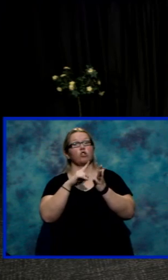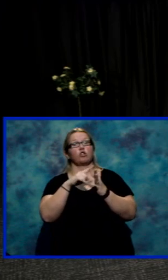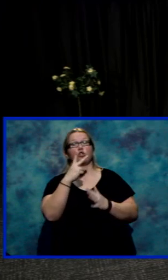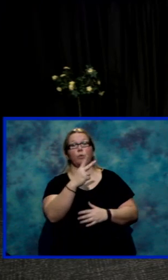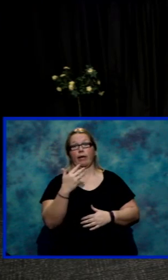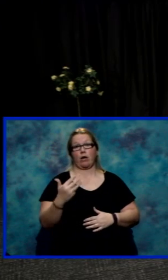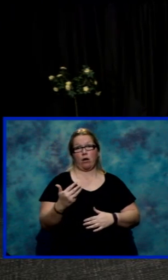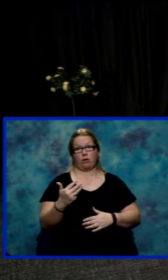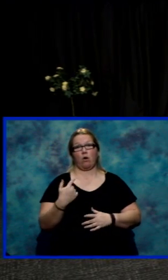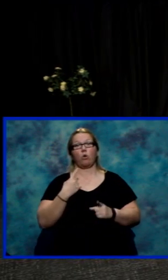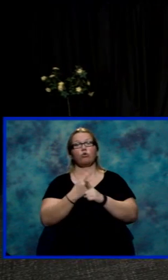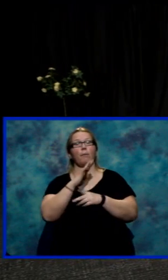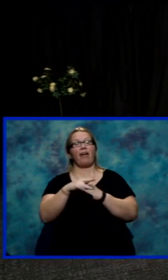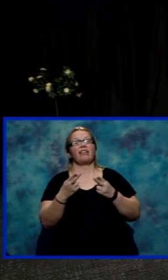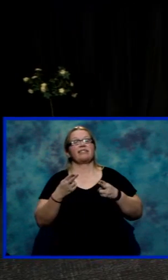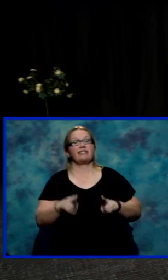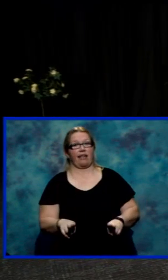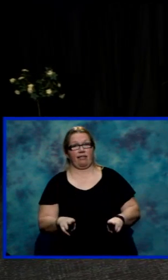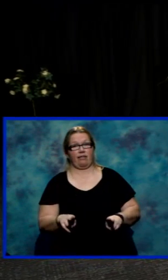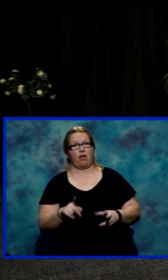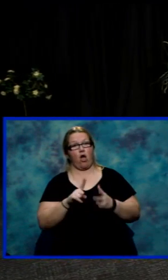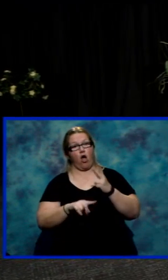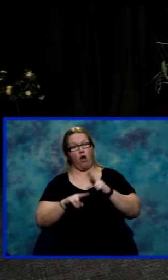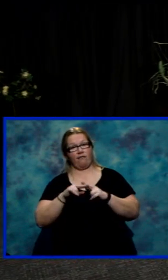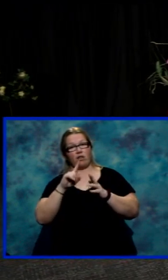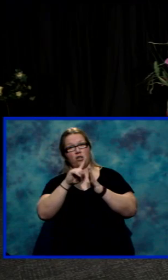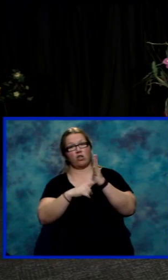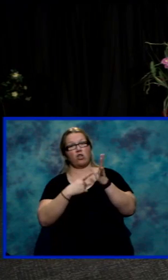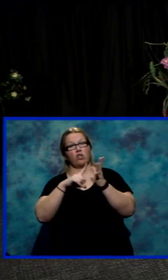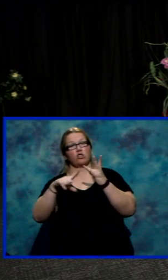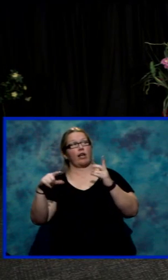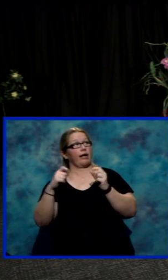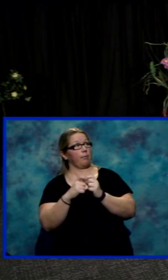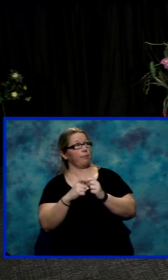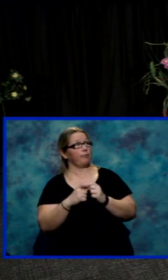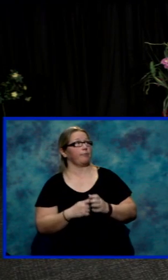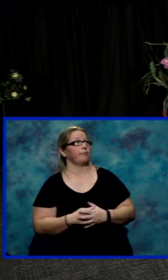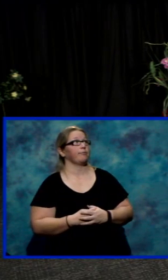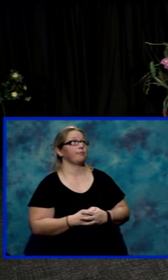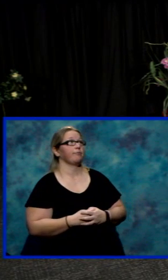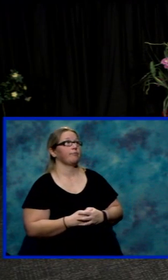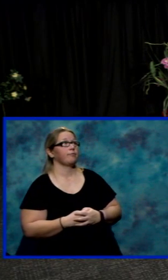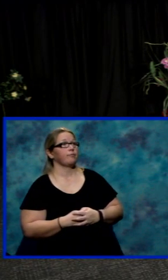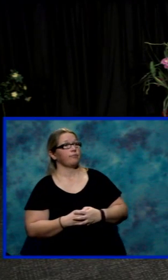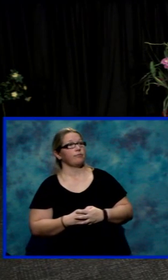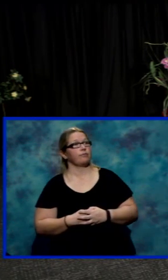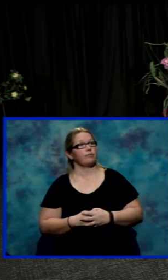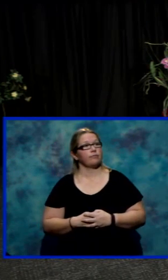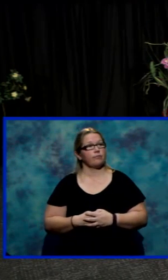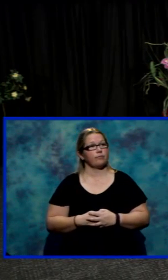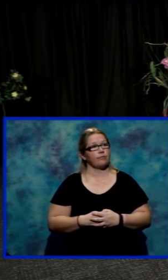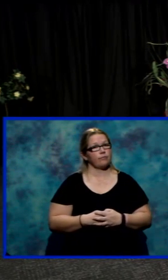we're told about the death of Jacob. Genesis chapter 49 and verse